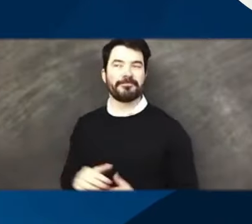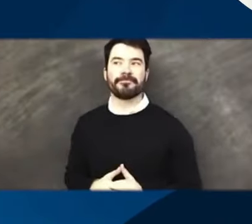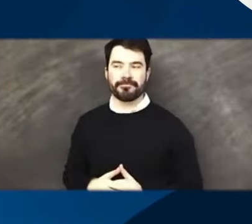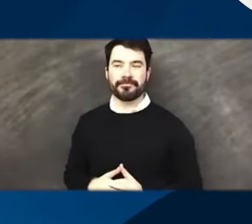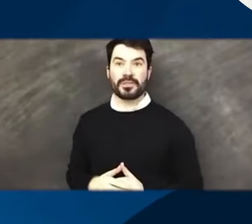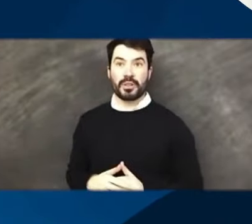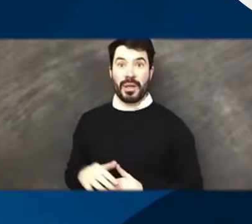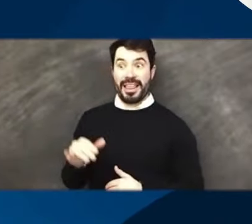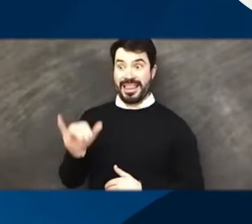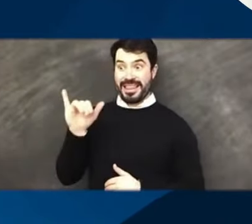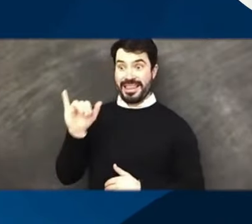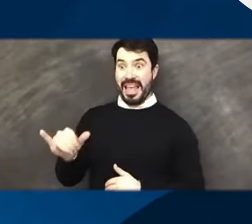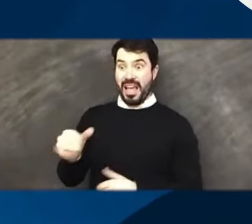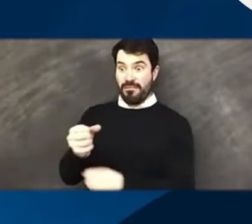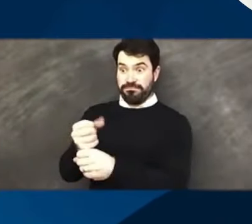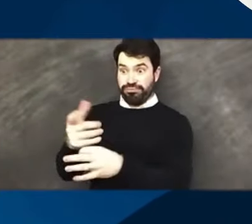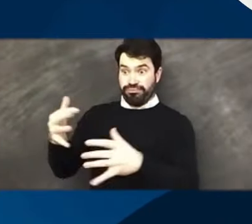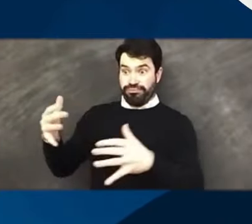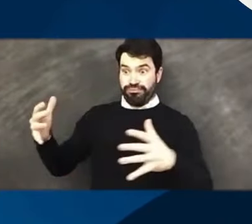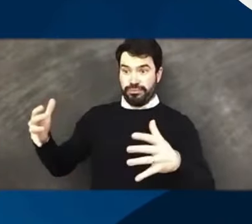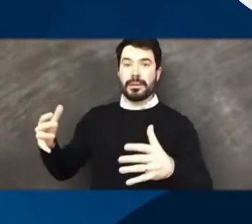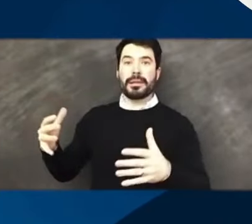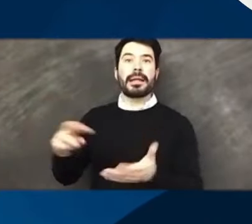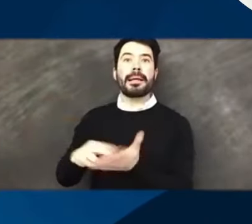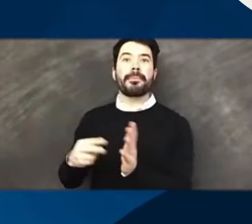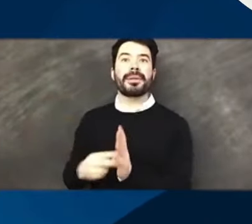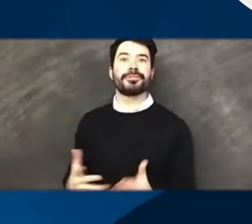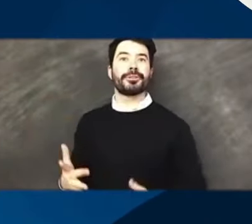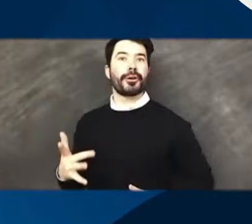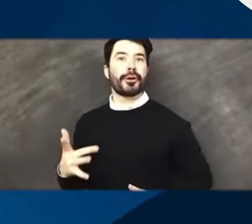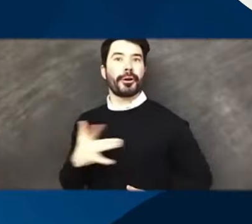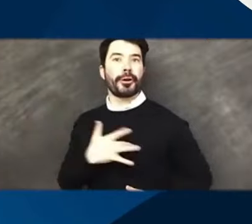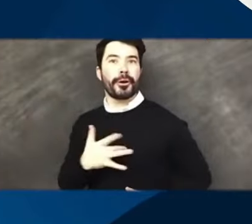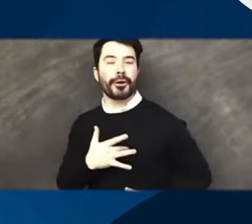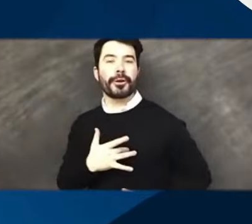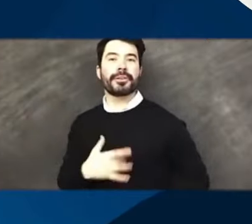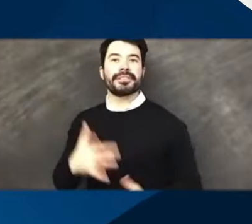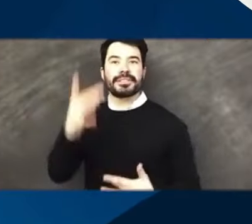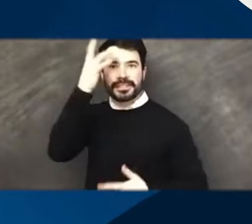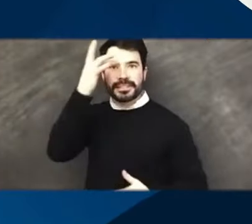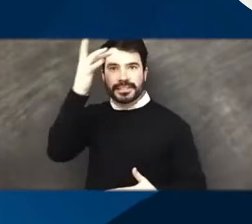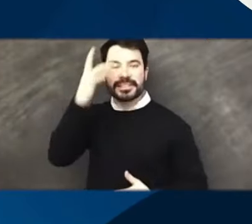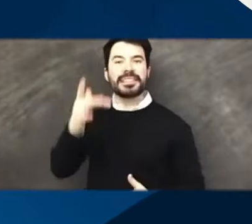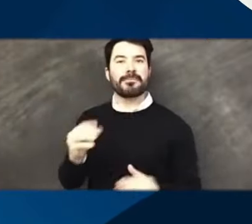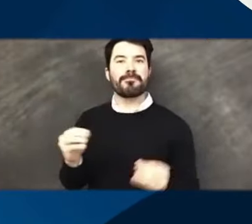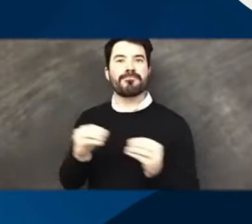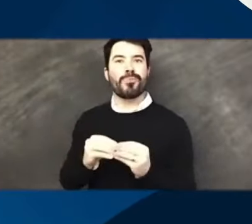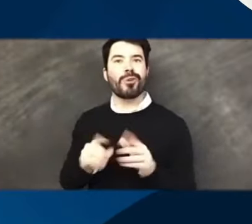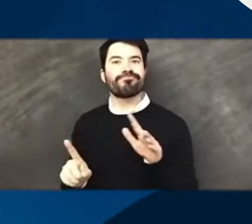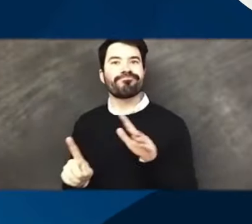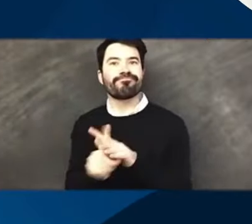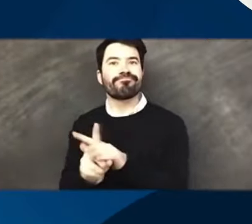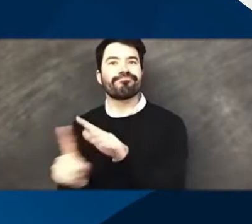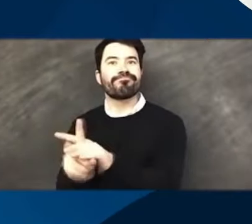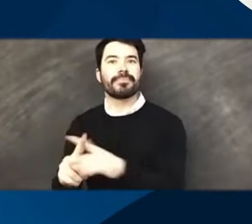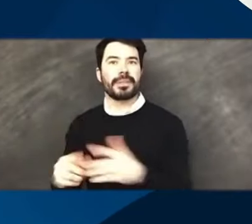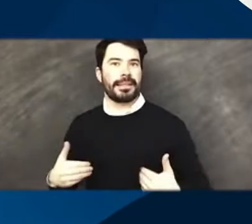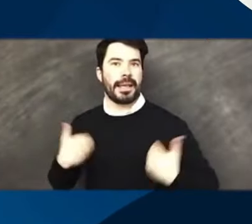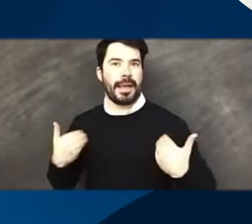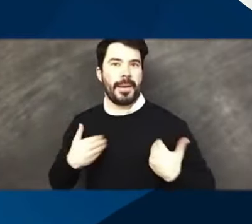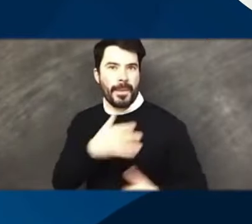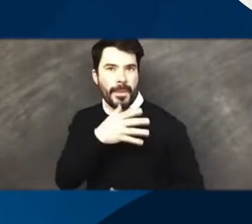making cardiovascular disease and heart disease more common in younger women. I think the other thing that we are seeing is really